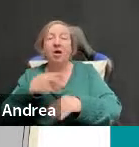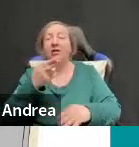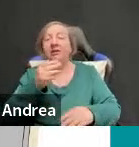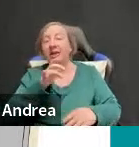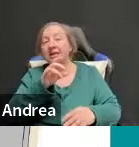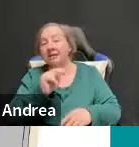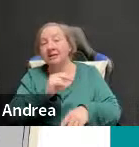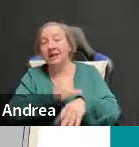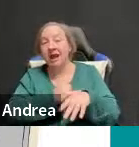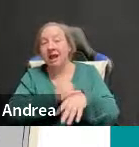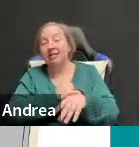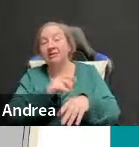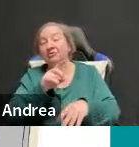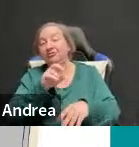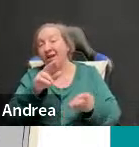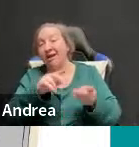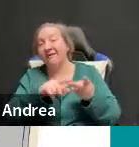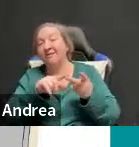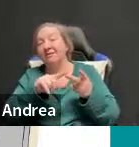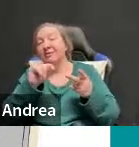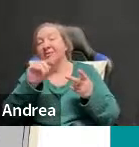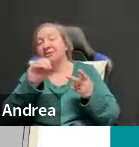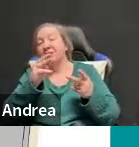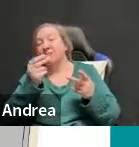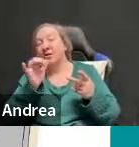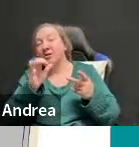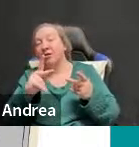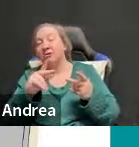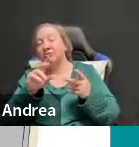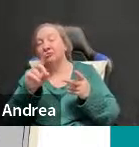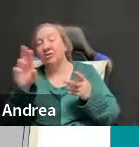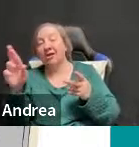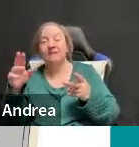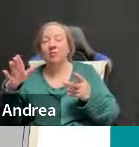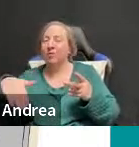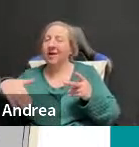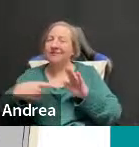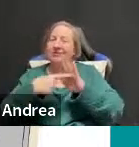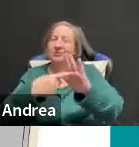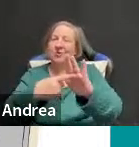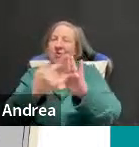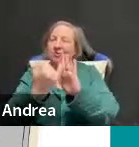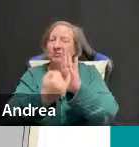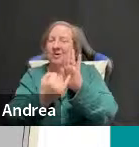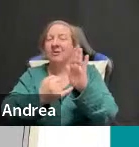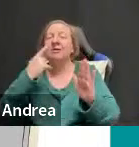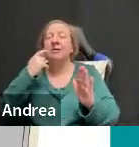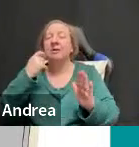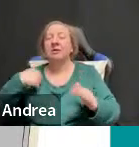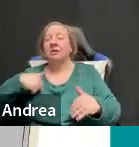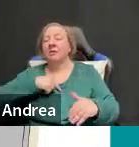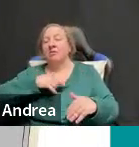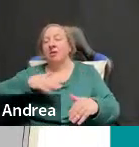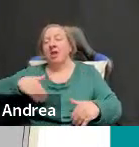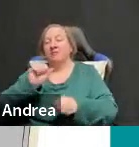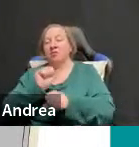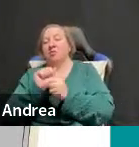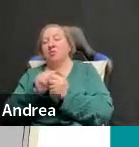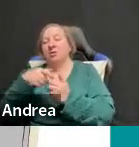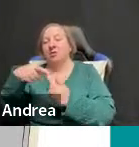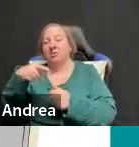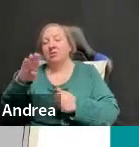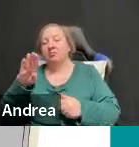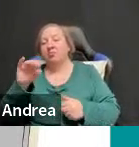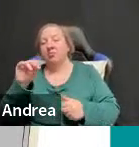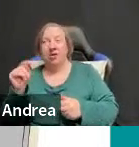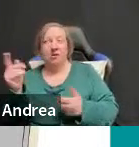Drive and Tomahawk. We haven't shown them yet because we haven't really worked with PBOT yet to get what their